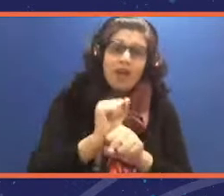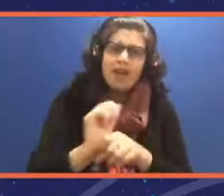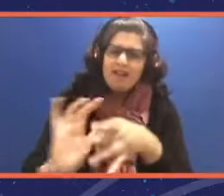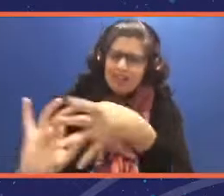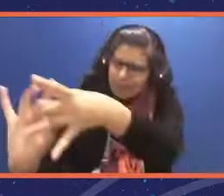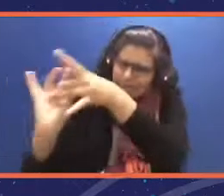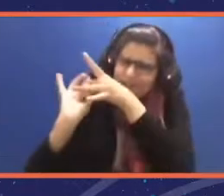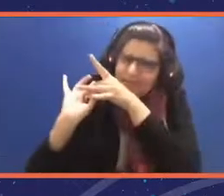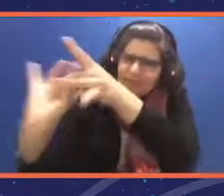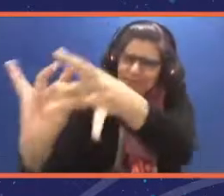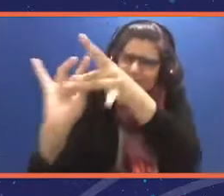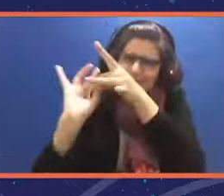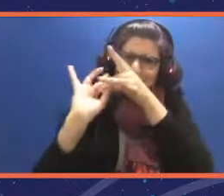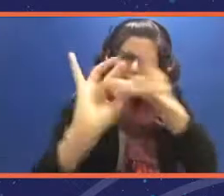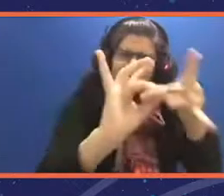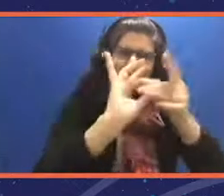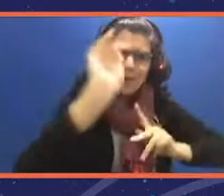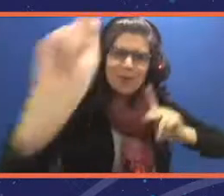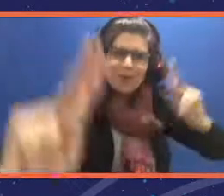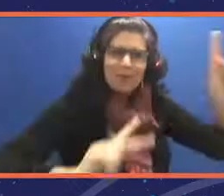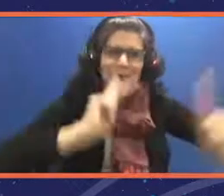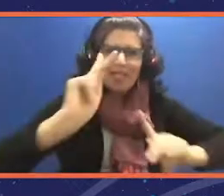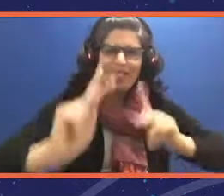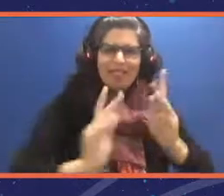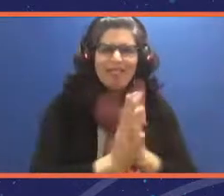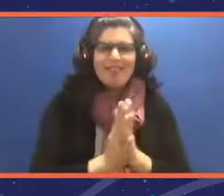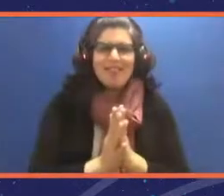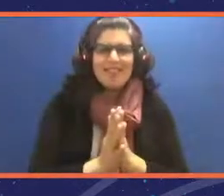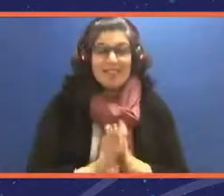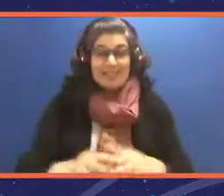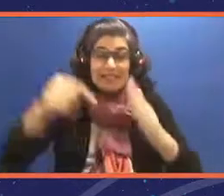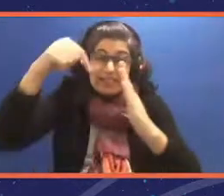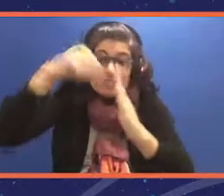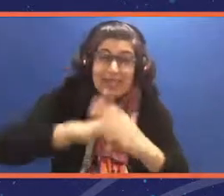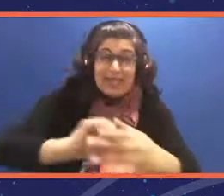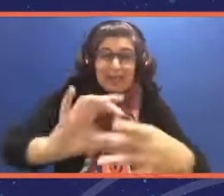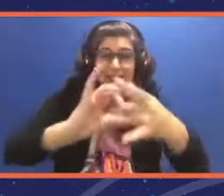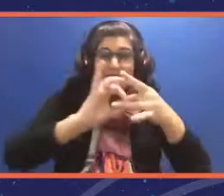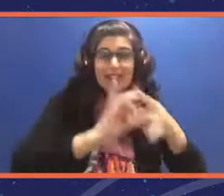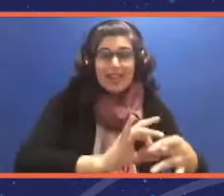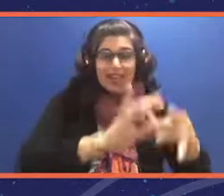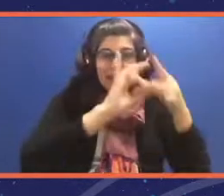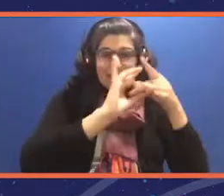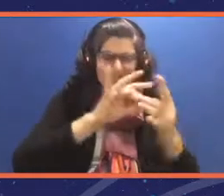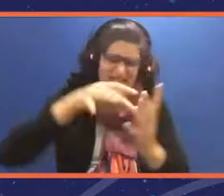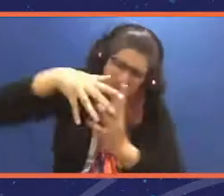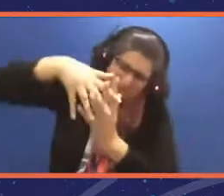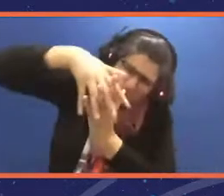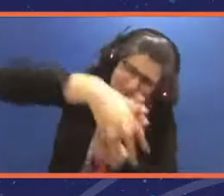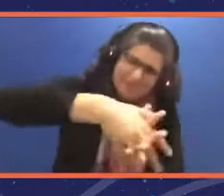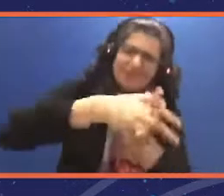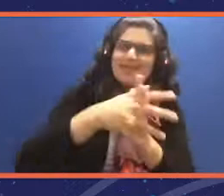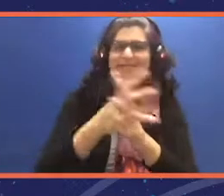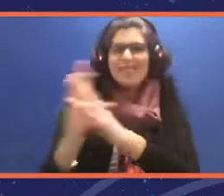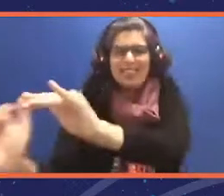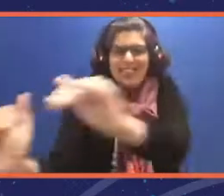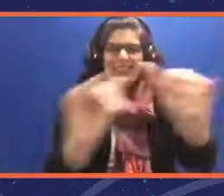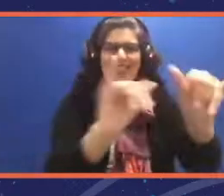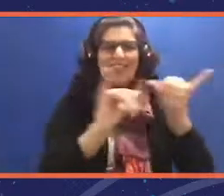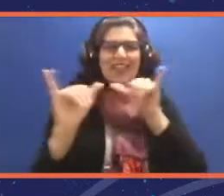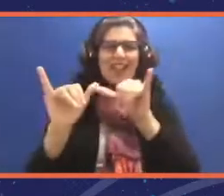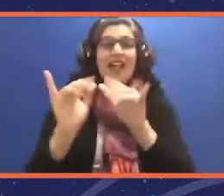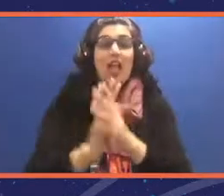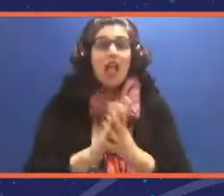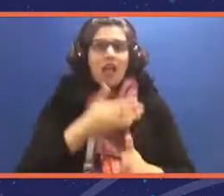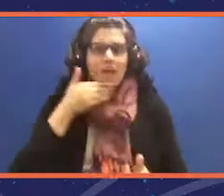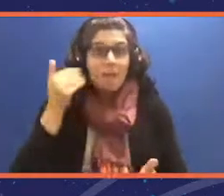people we live with gives us life. Deep connections are also like deep roots. The best part about this